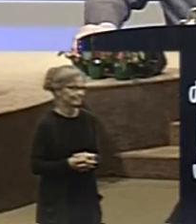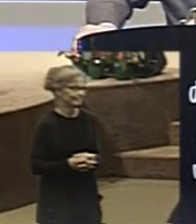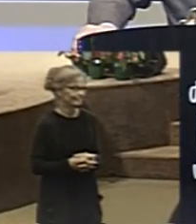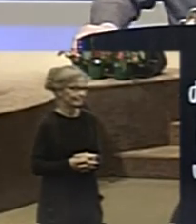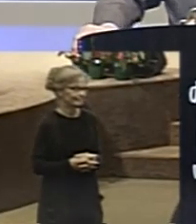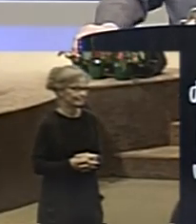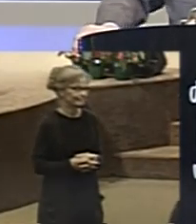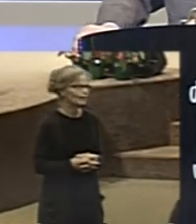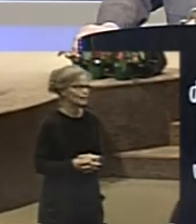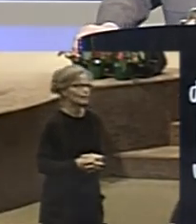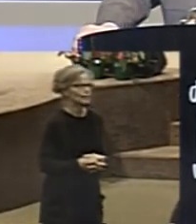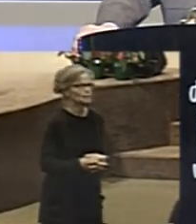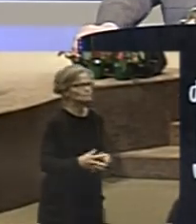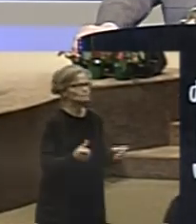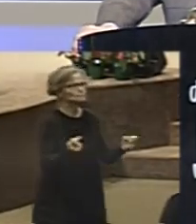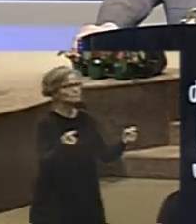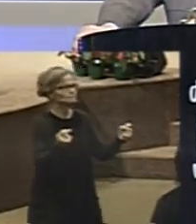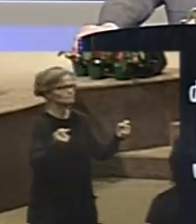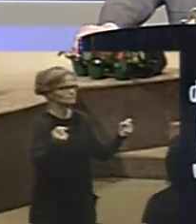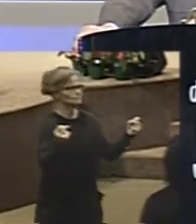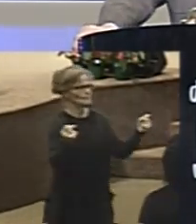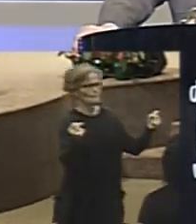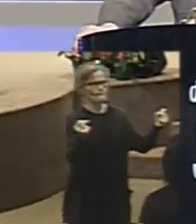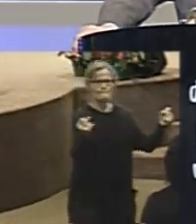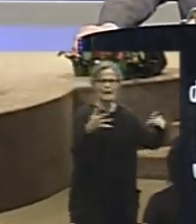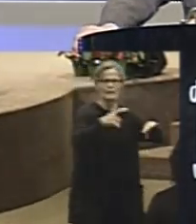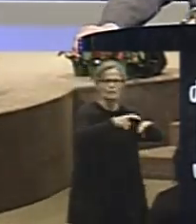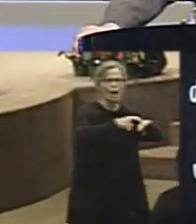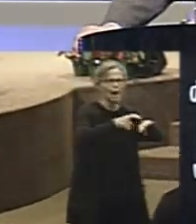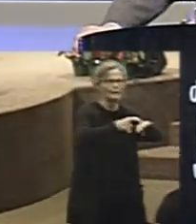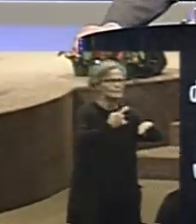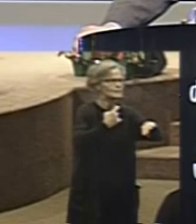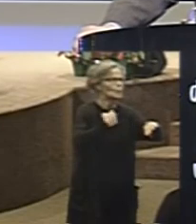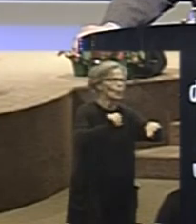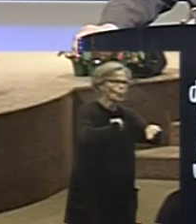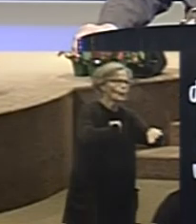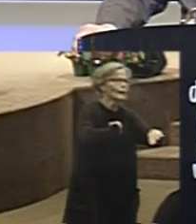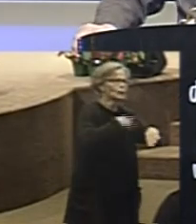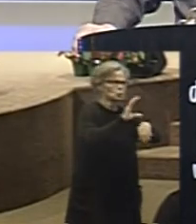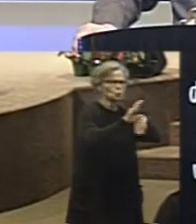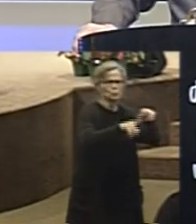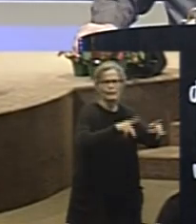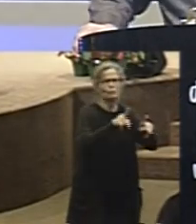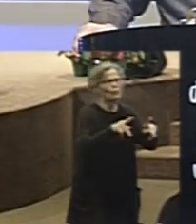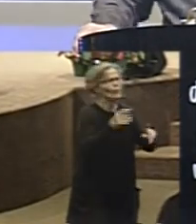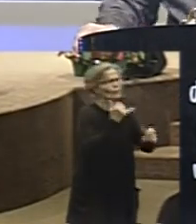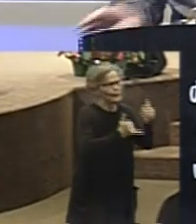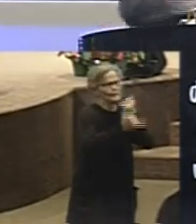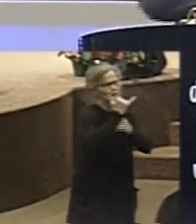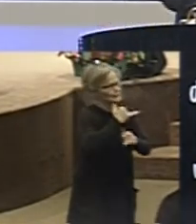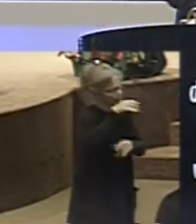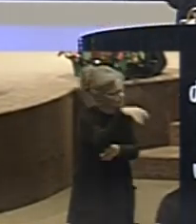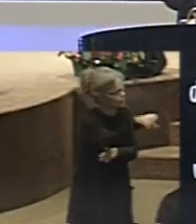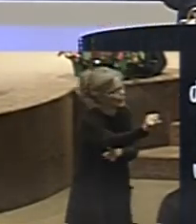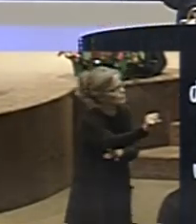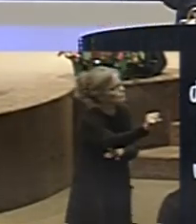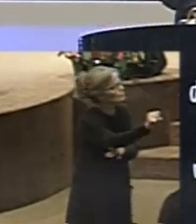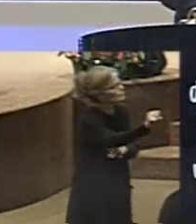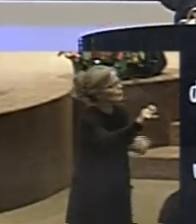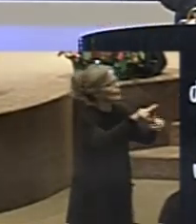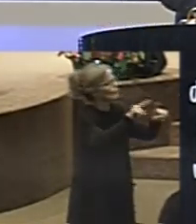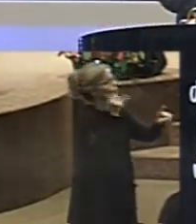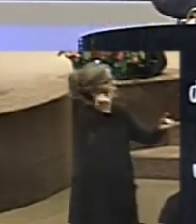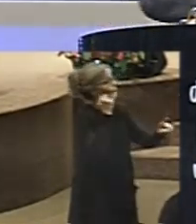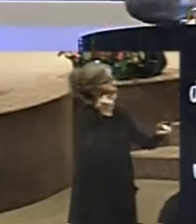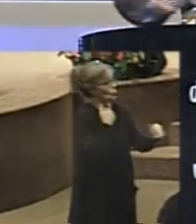We've made some mistakes, and we'll make some more. But as long as you can get somebody to stand in a pulpit and just read what that